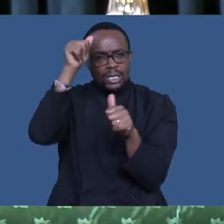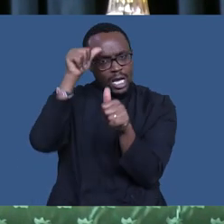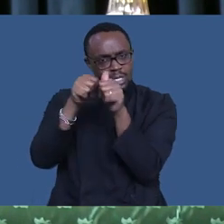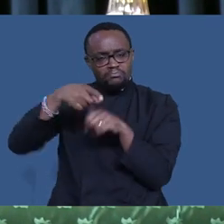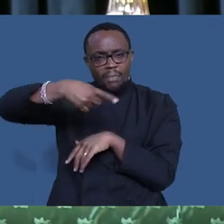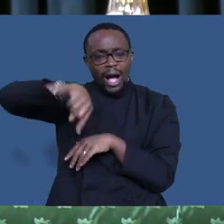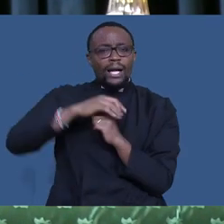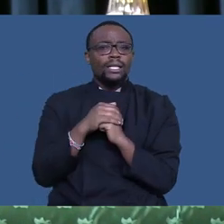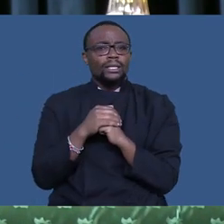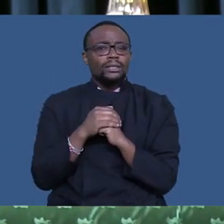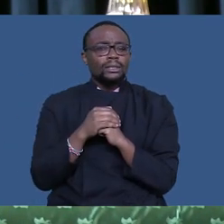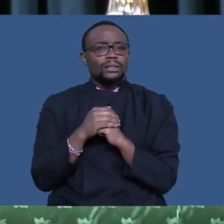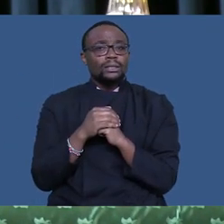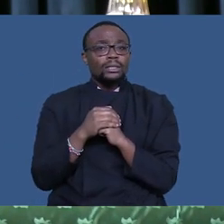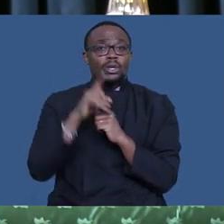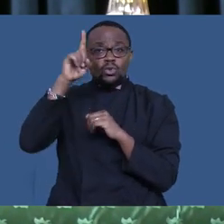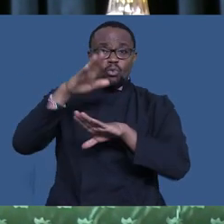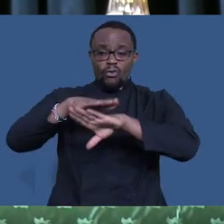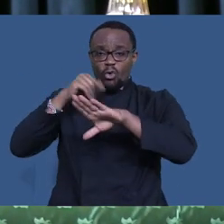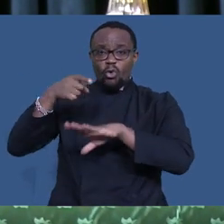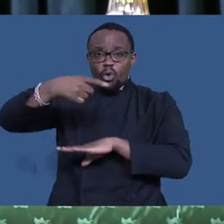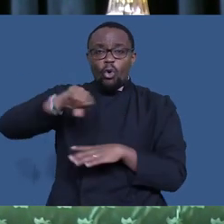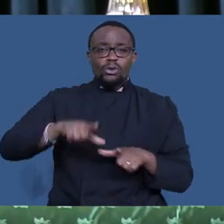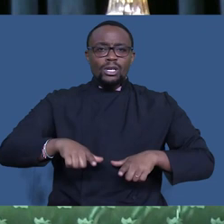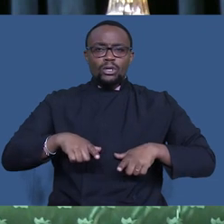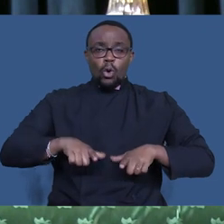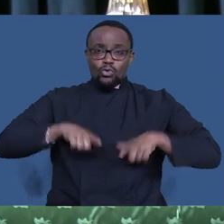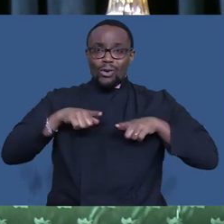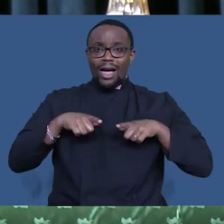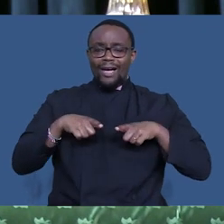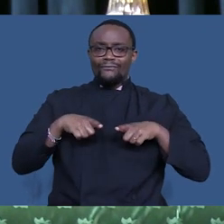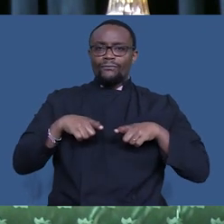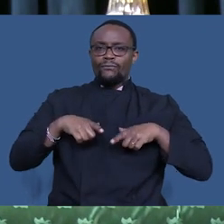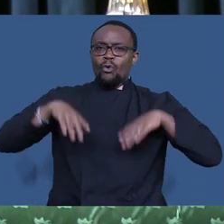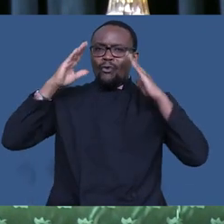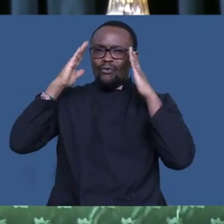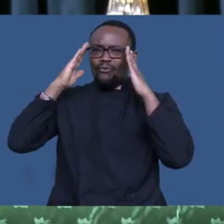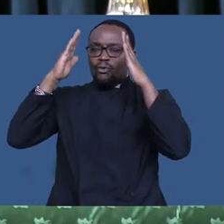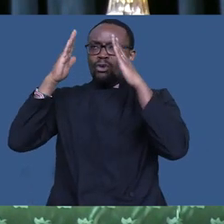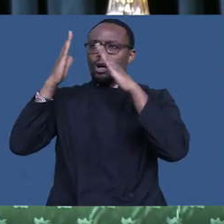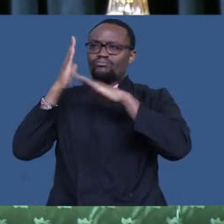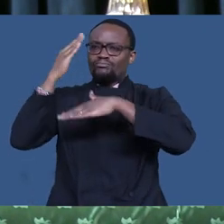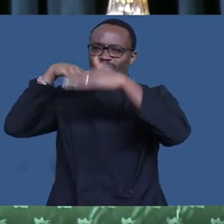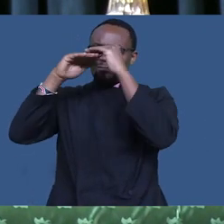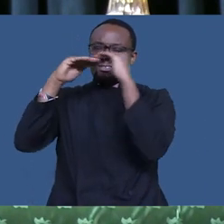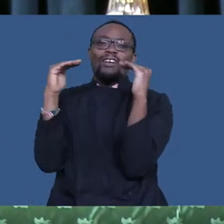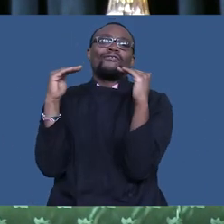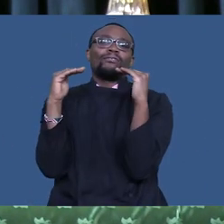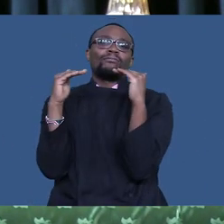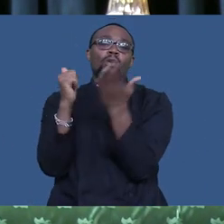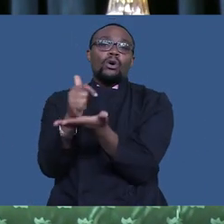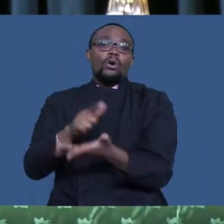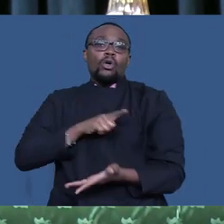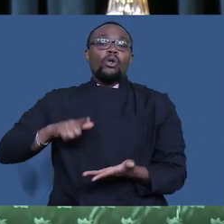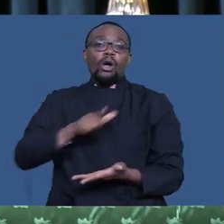reminding us that you've called us to live with eternity in mind. Lord, I